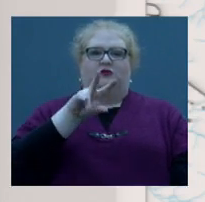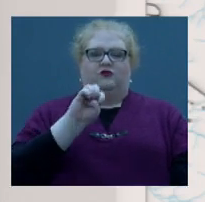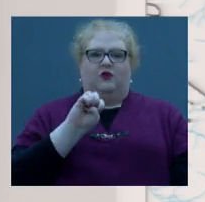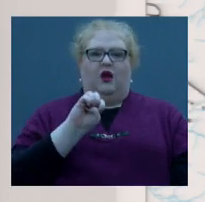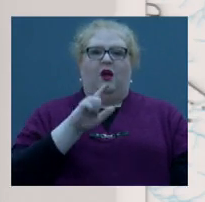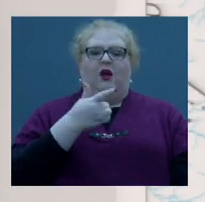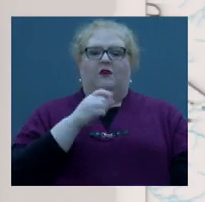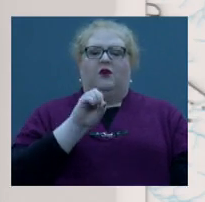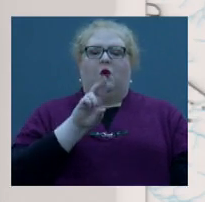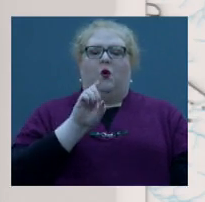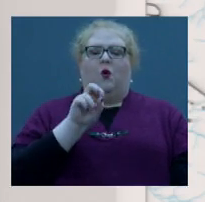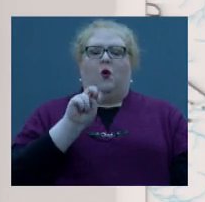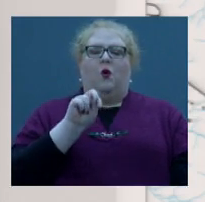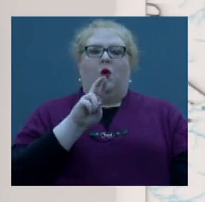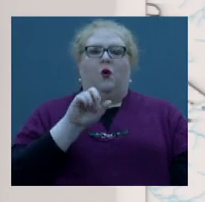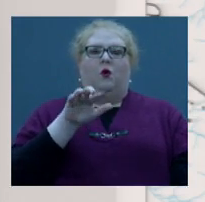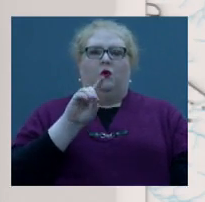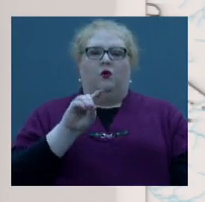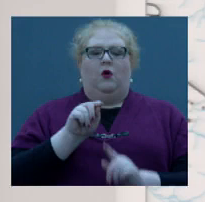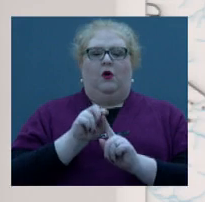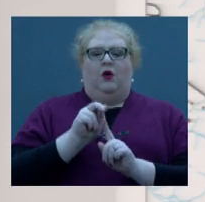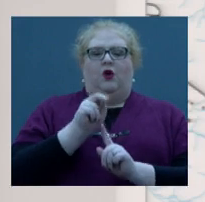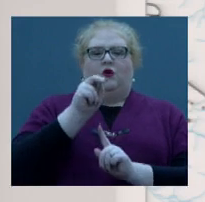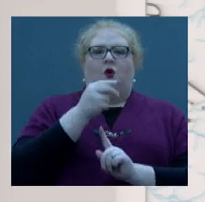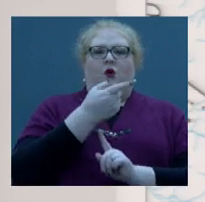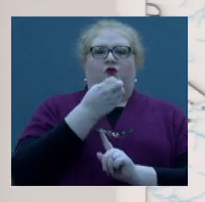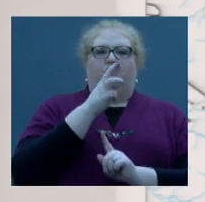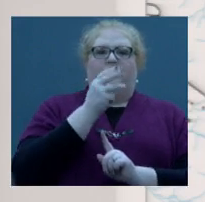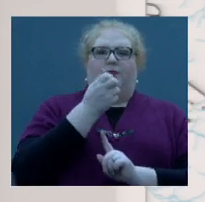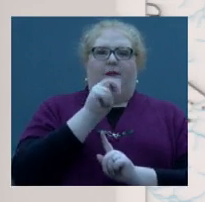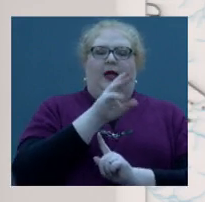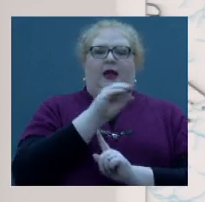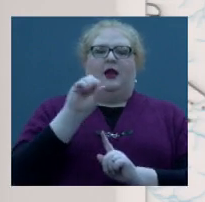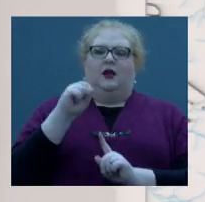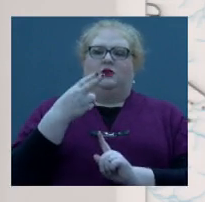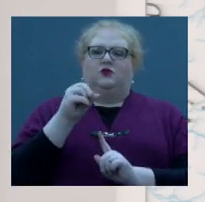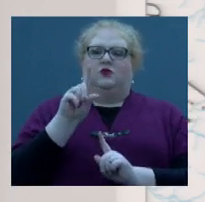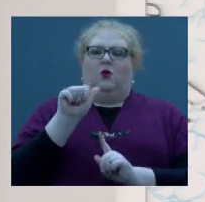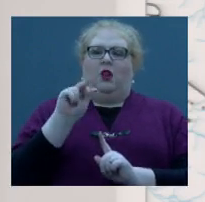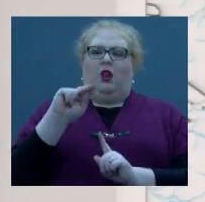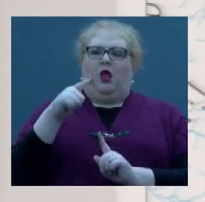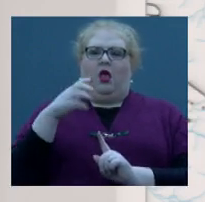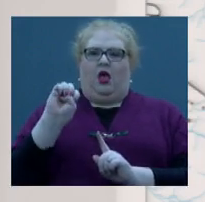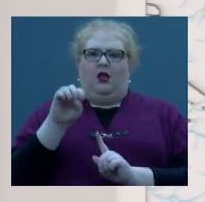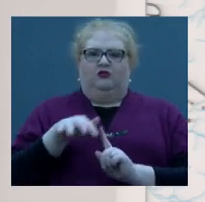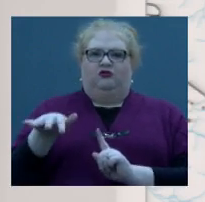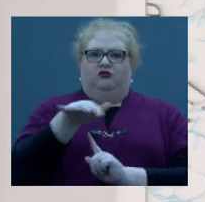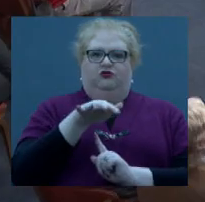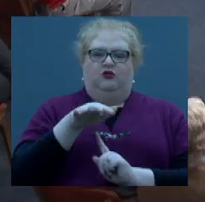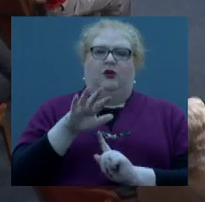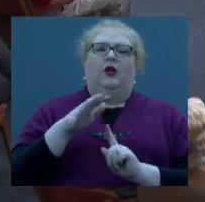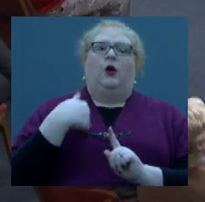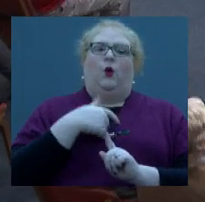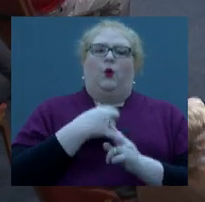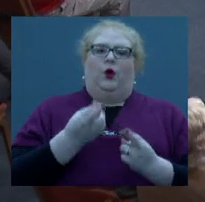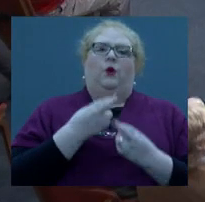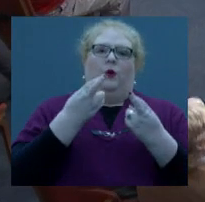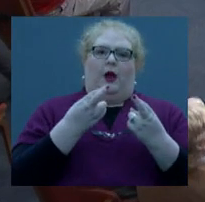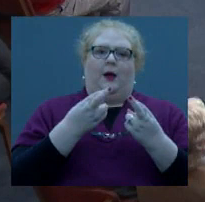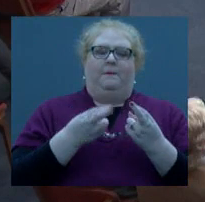Road, north of the Germain and Solange neighborhood of Chenal. Staff recommends approval of that annexation.